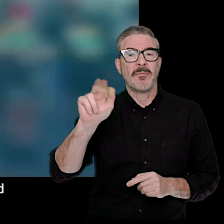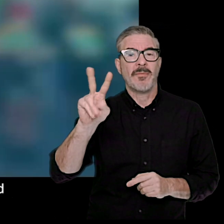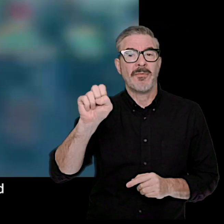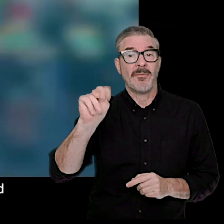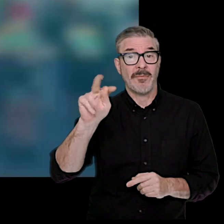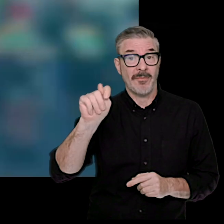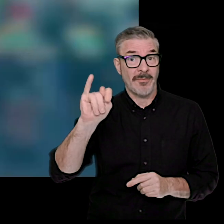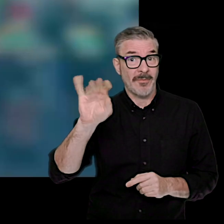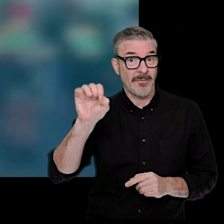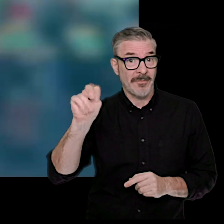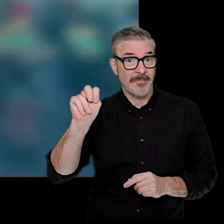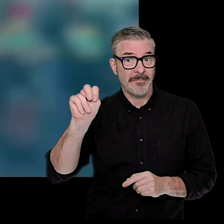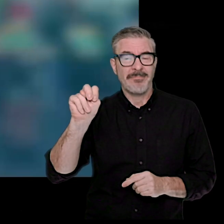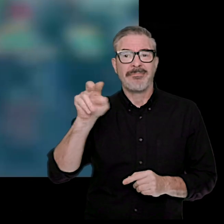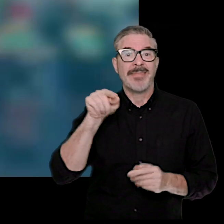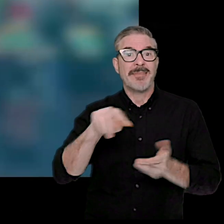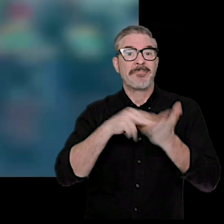legally entitled to.